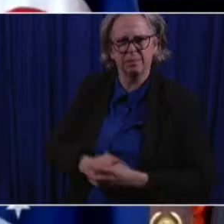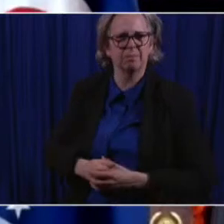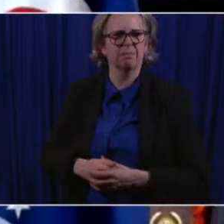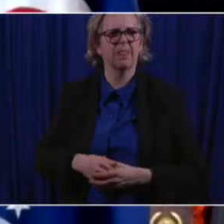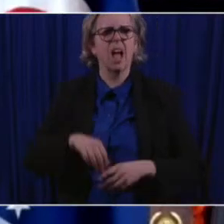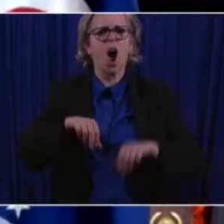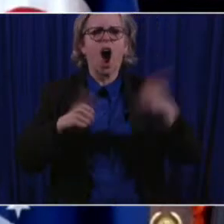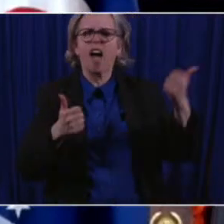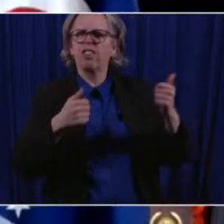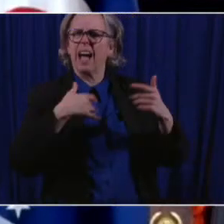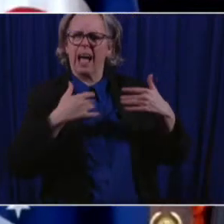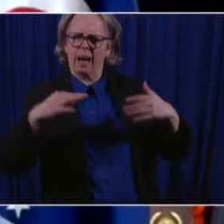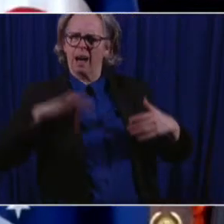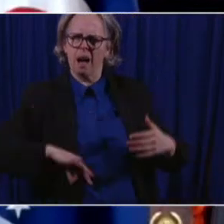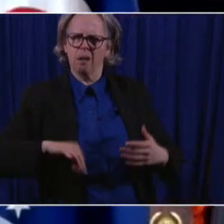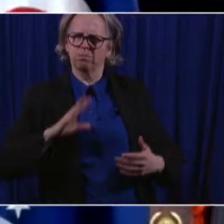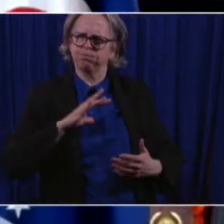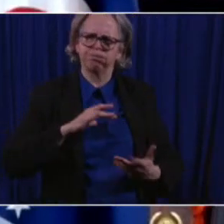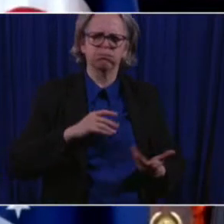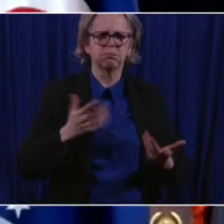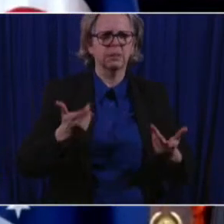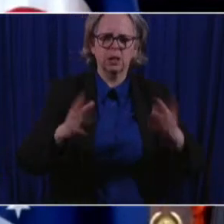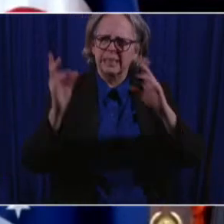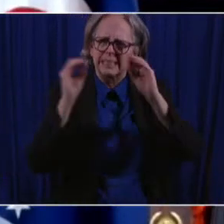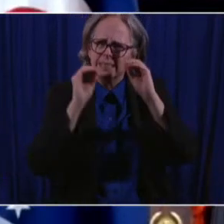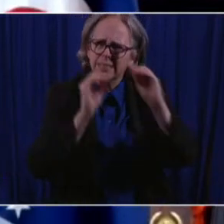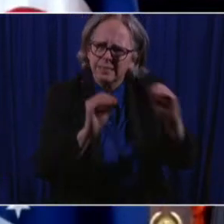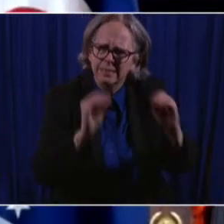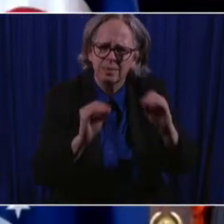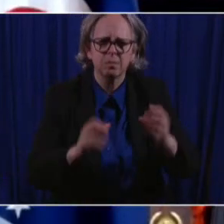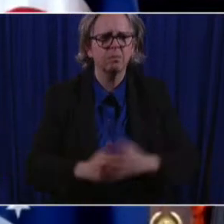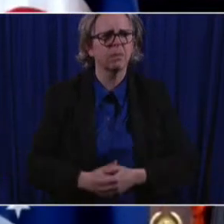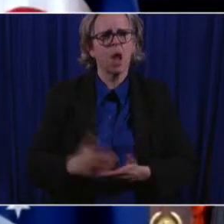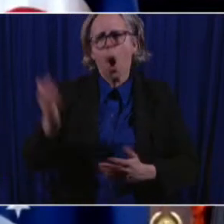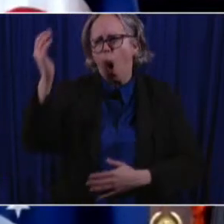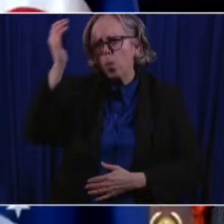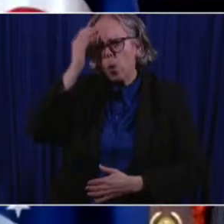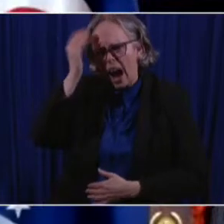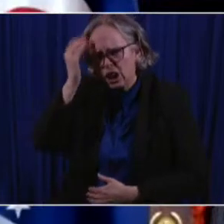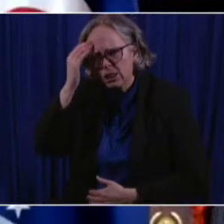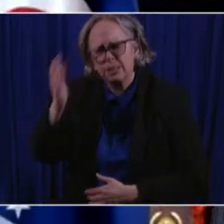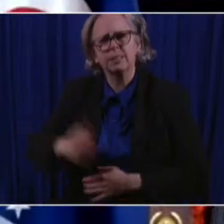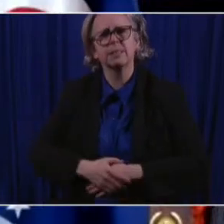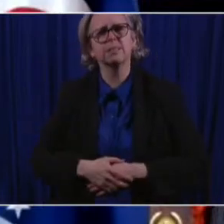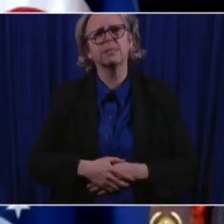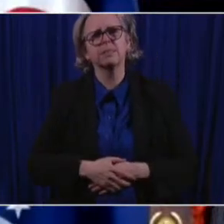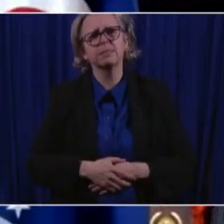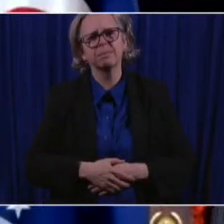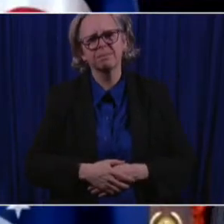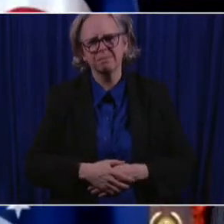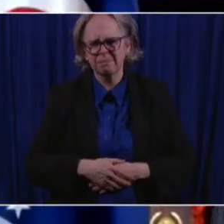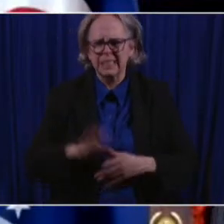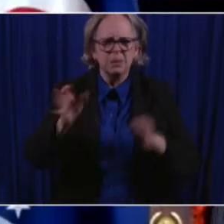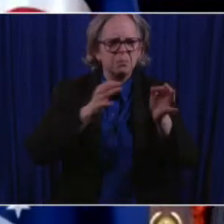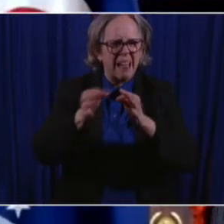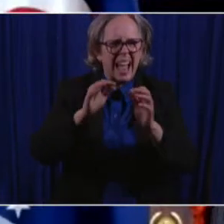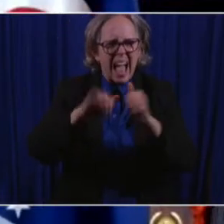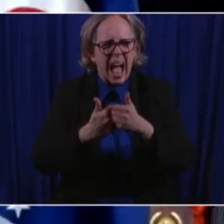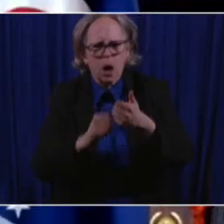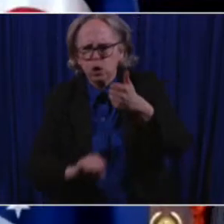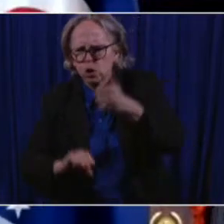and awareness, recruiting, hiring, and supporting employees and how to support them so that they're